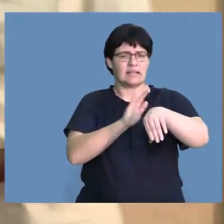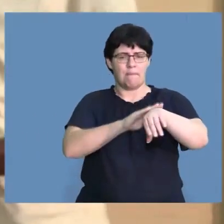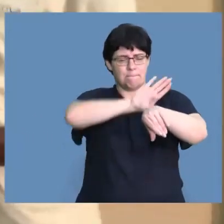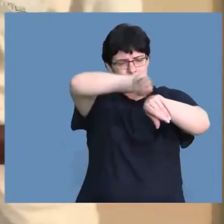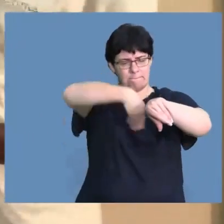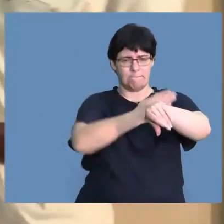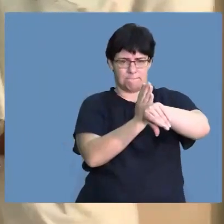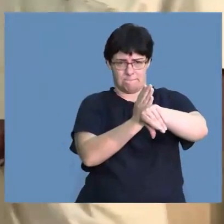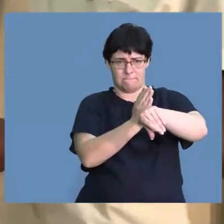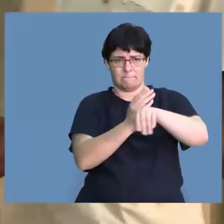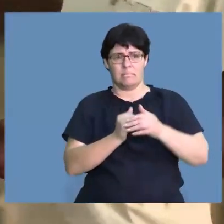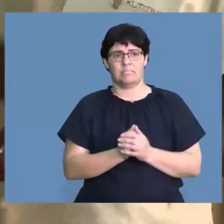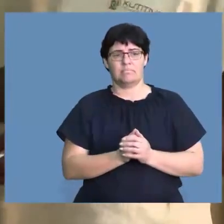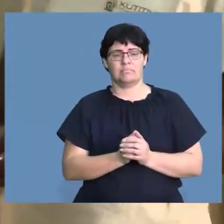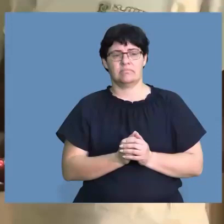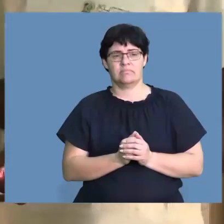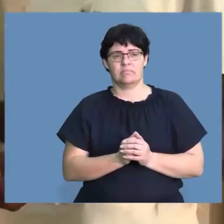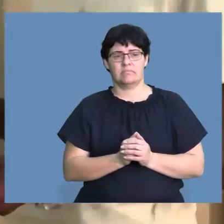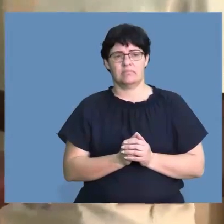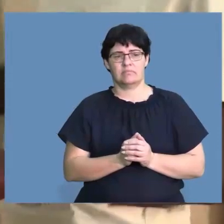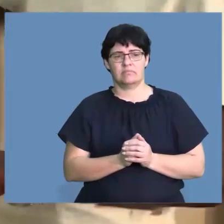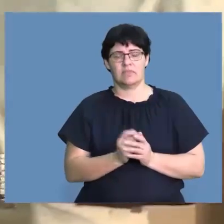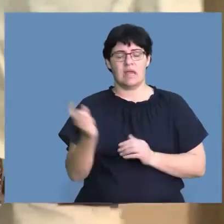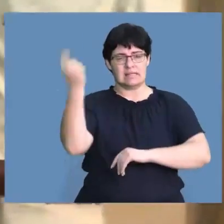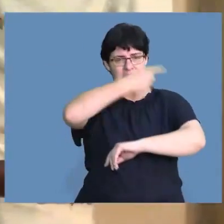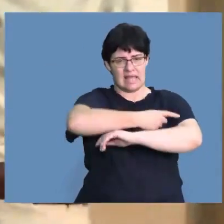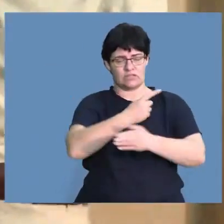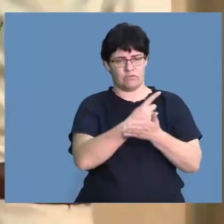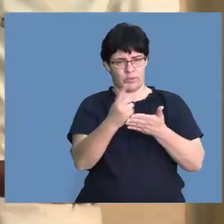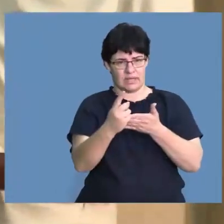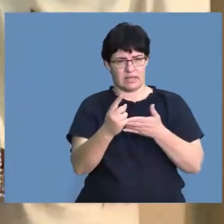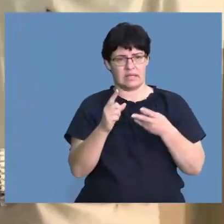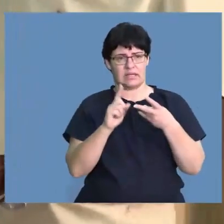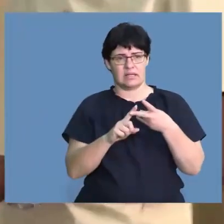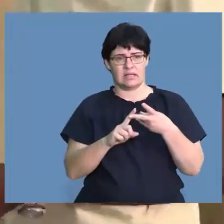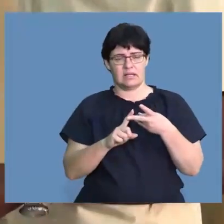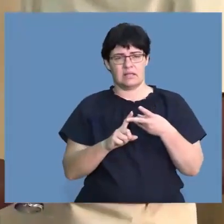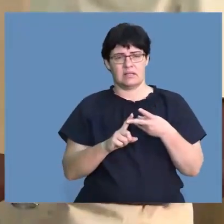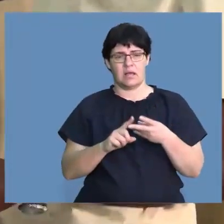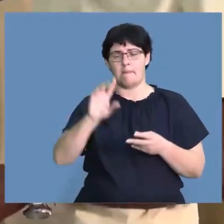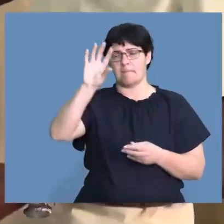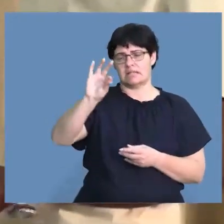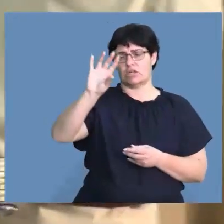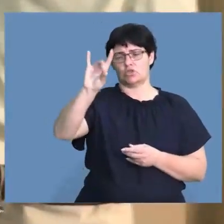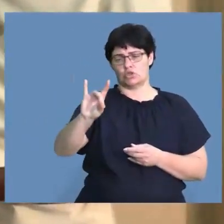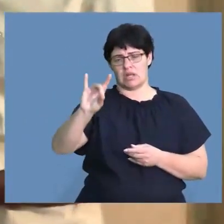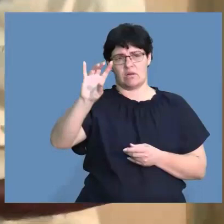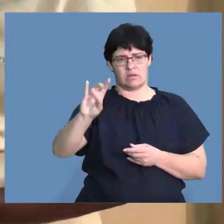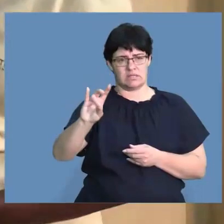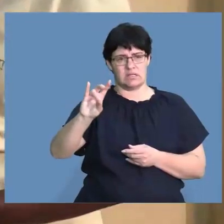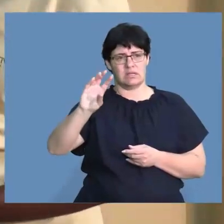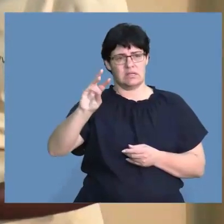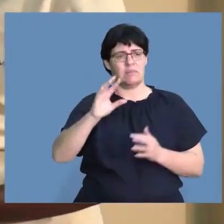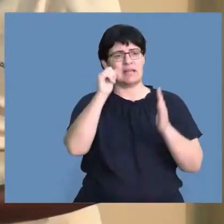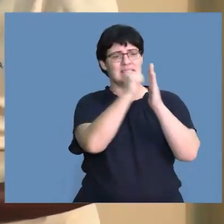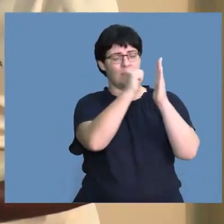like a clock. You see, it goes clockwise. I've got my days of the week. I've got Monday, I've got Tuesday, and